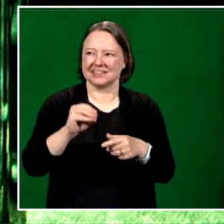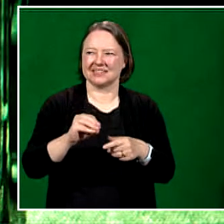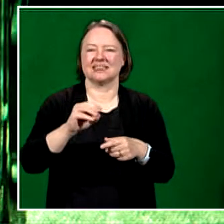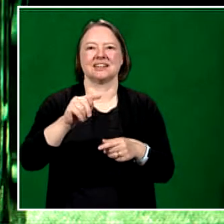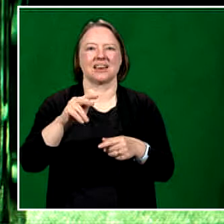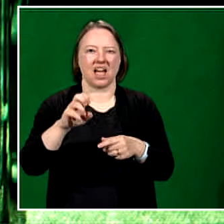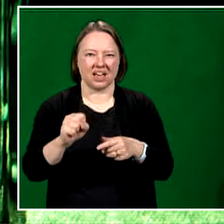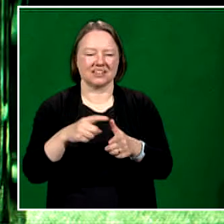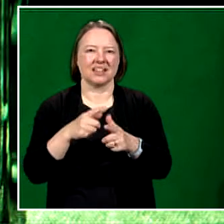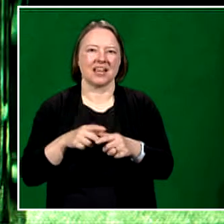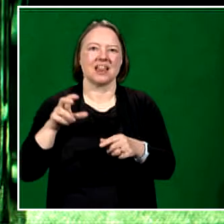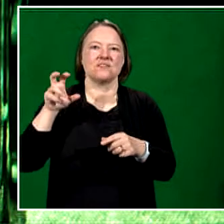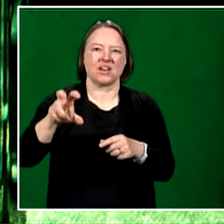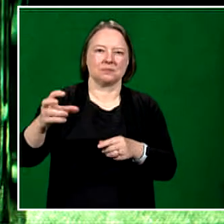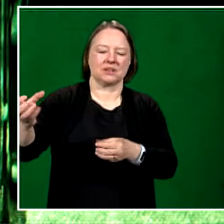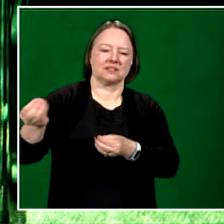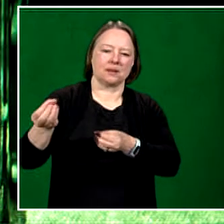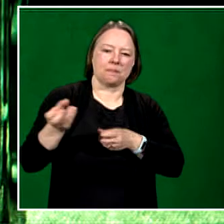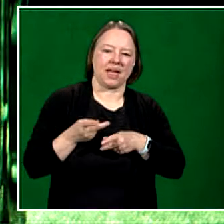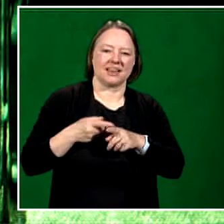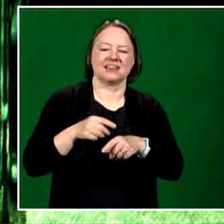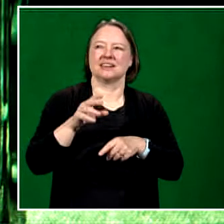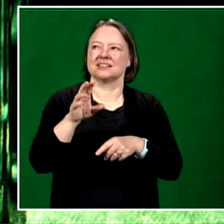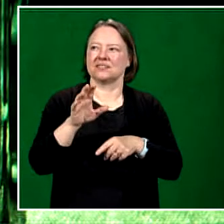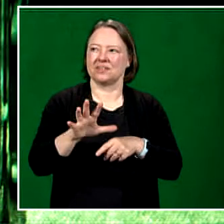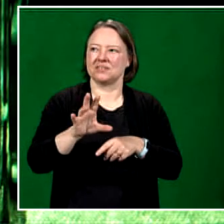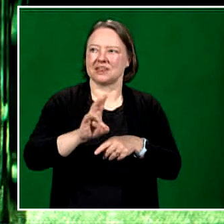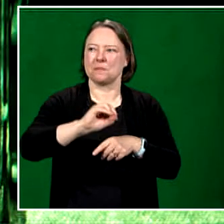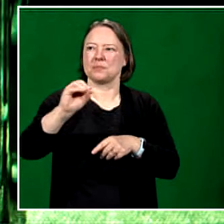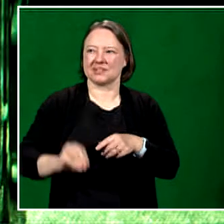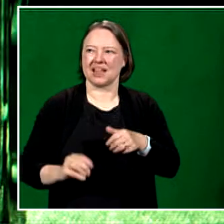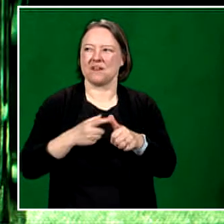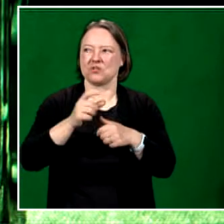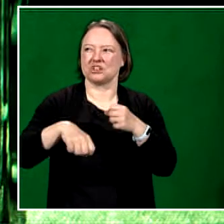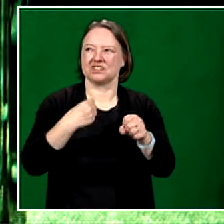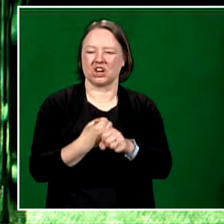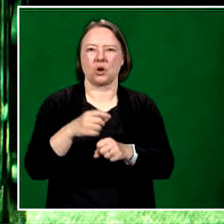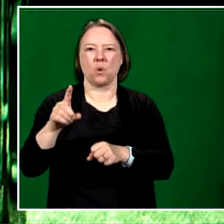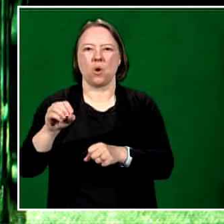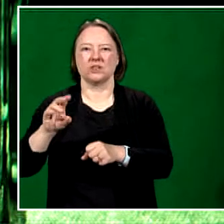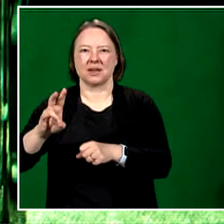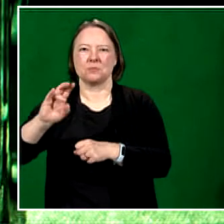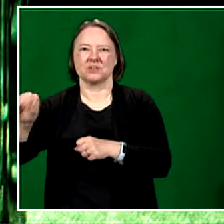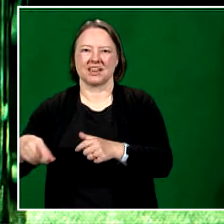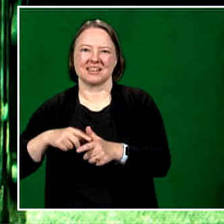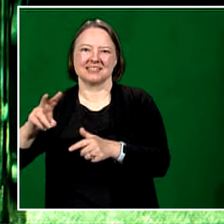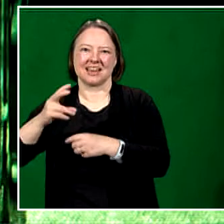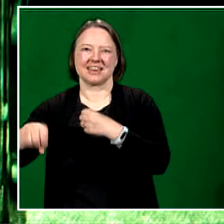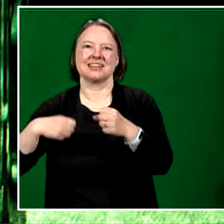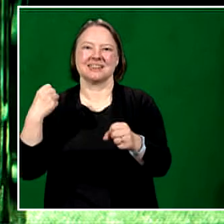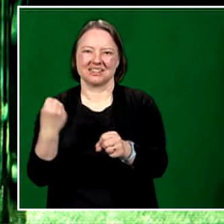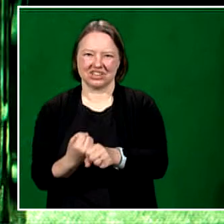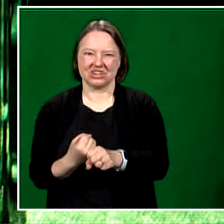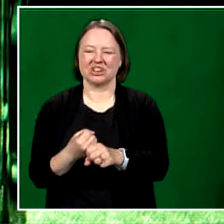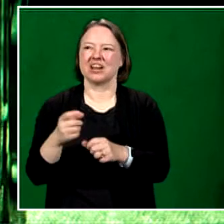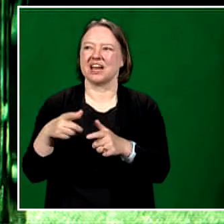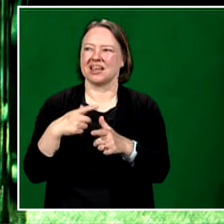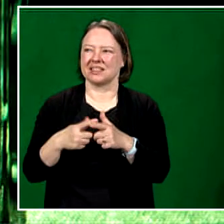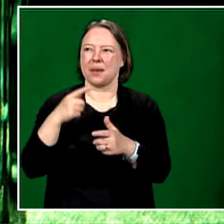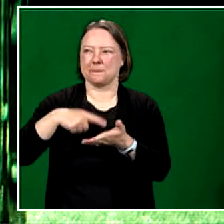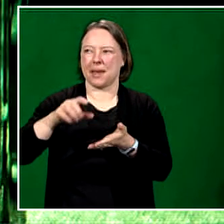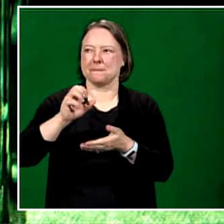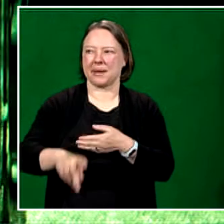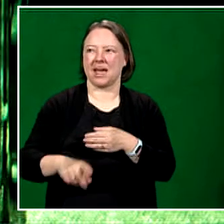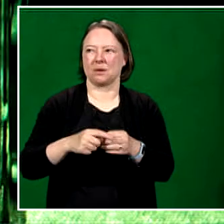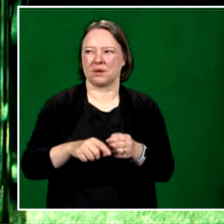return on investments is going to be 57% in the first year and 107 in the second year. The payback period is going to be 1 year and